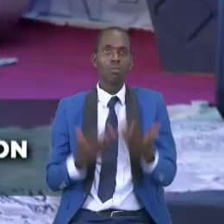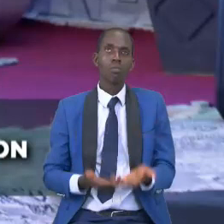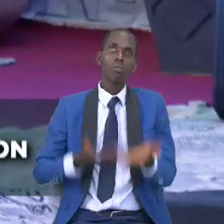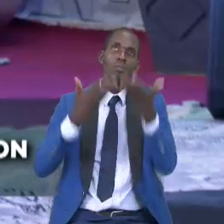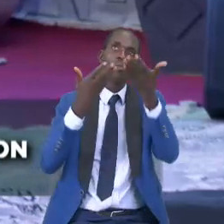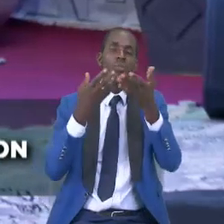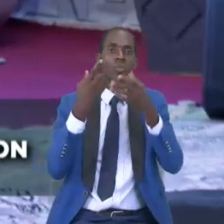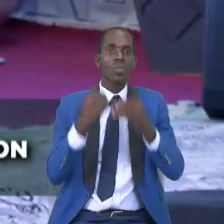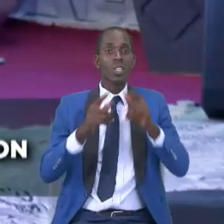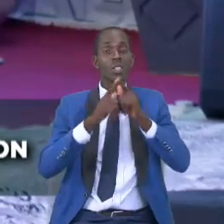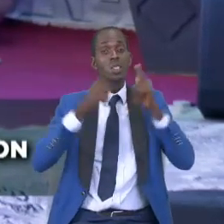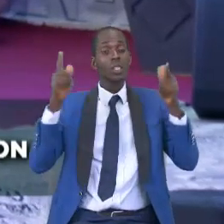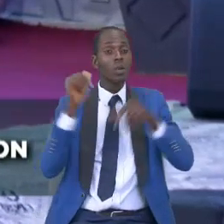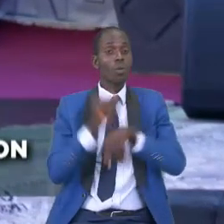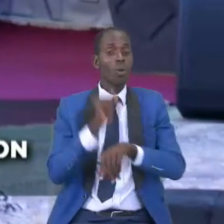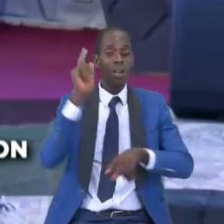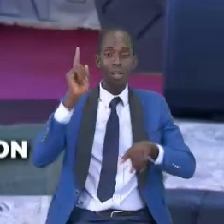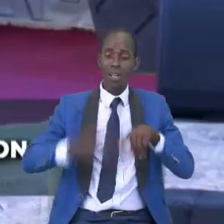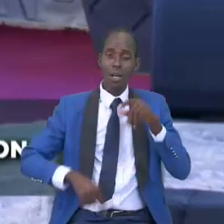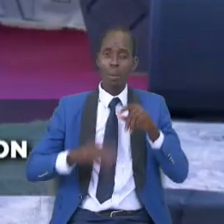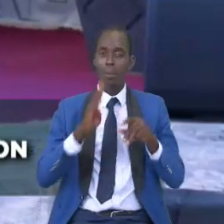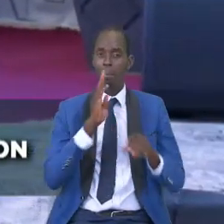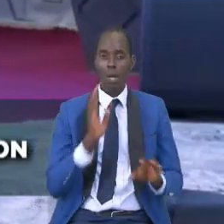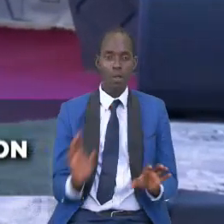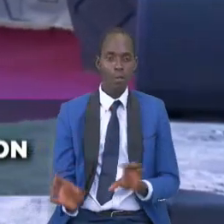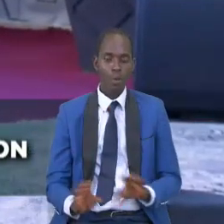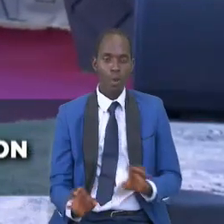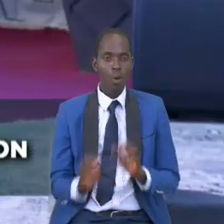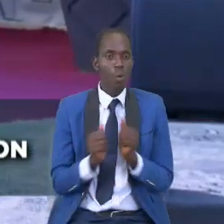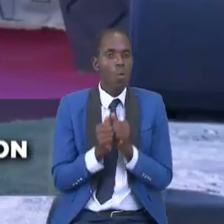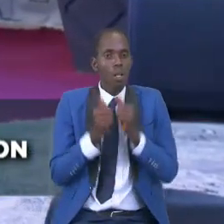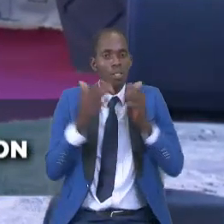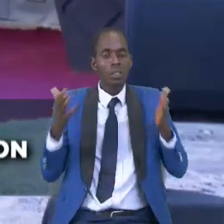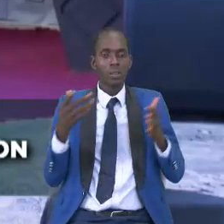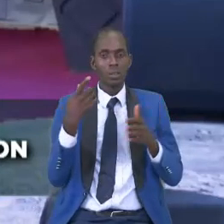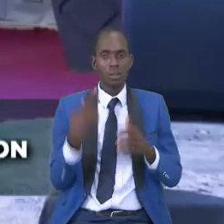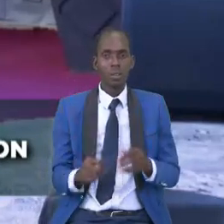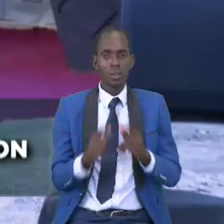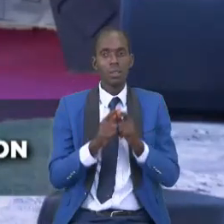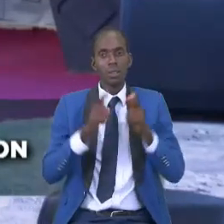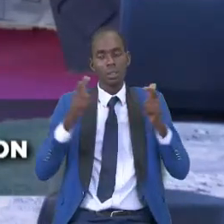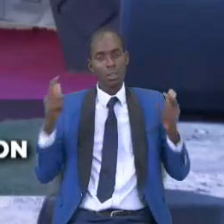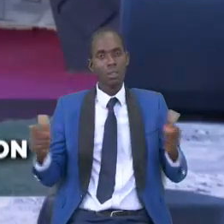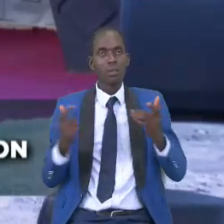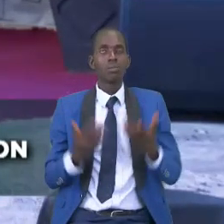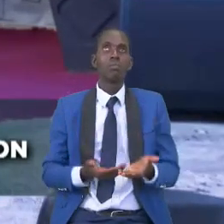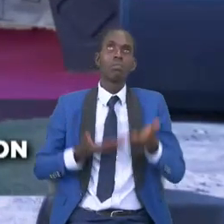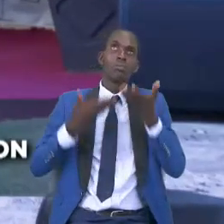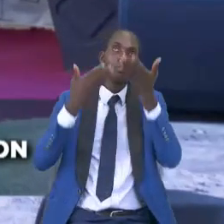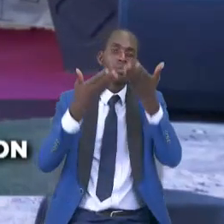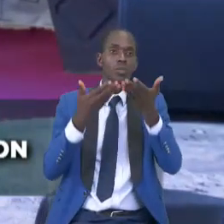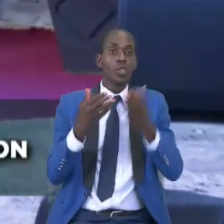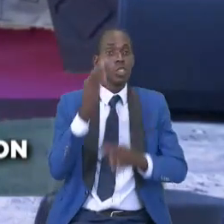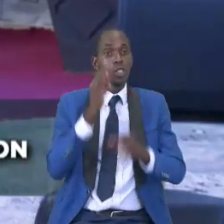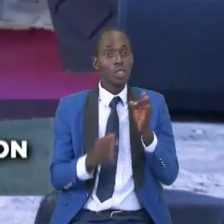Commission cannot be fulfilled without the Great Consecration. If there's a great work